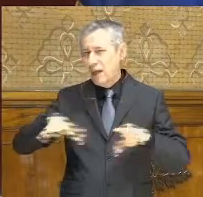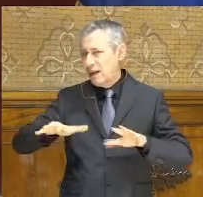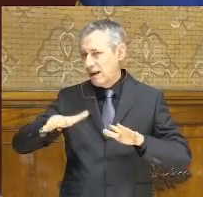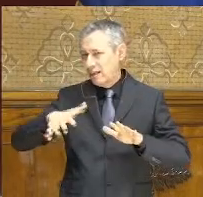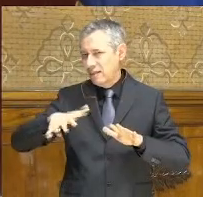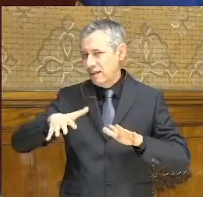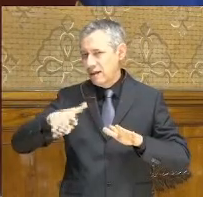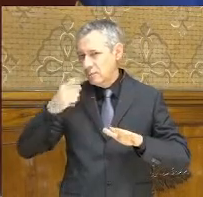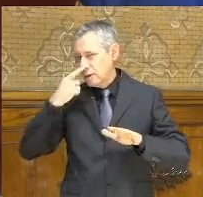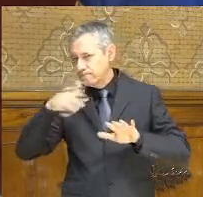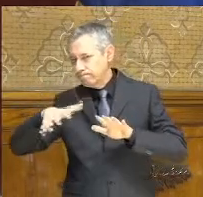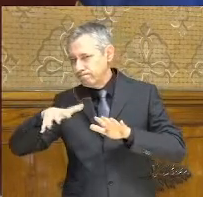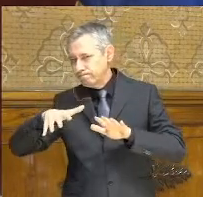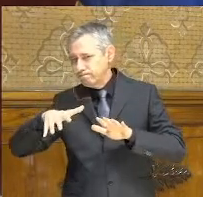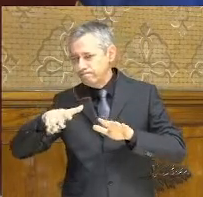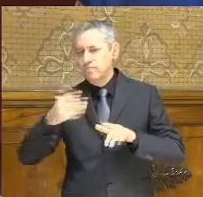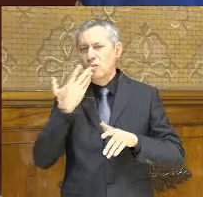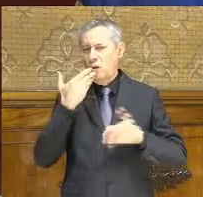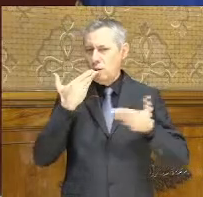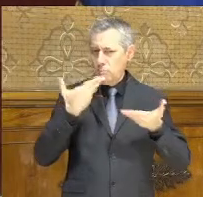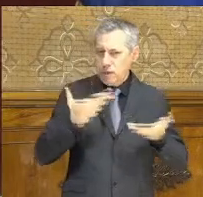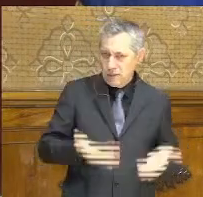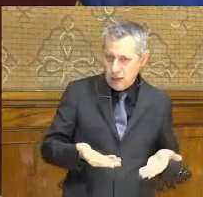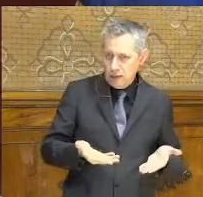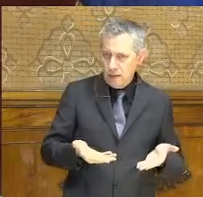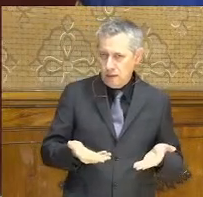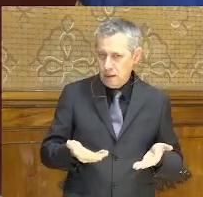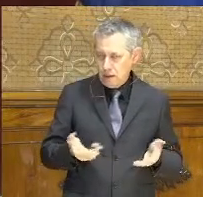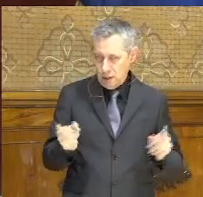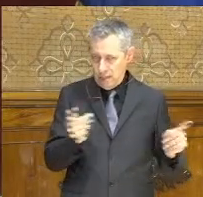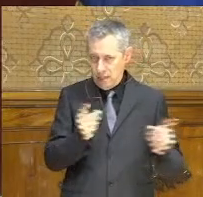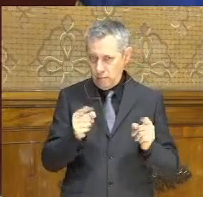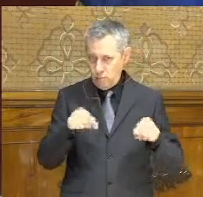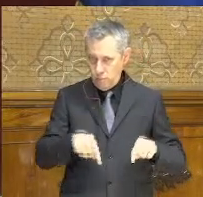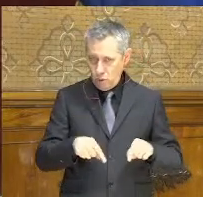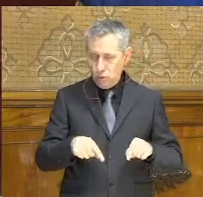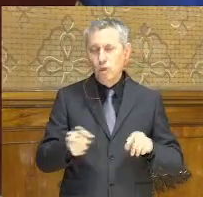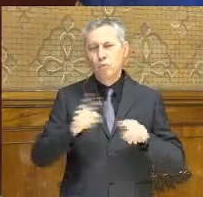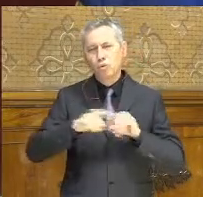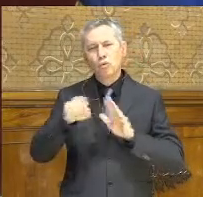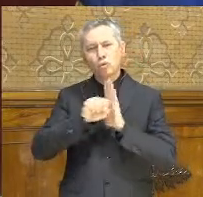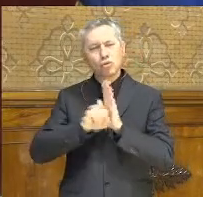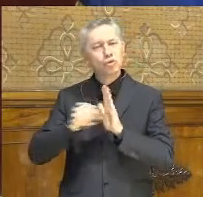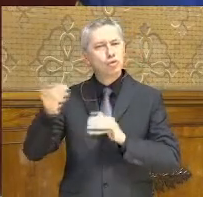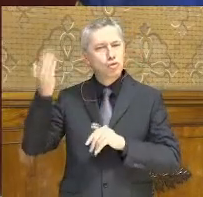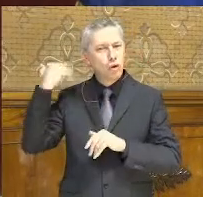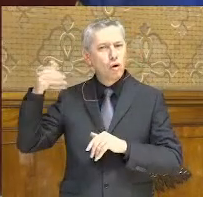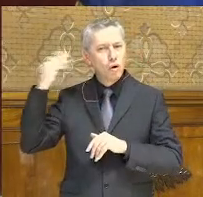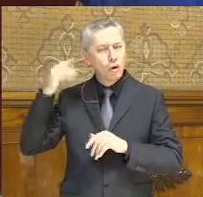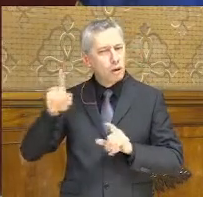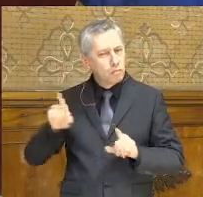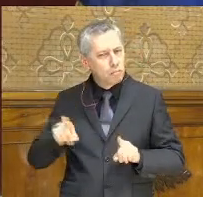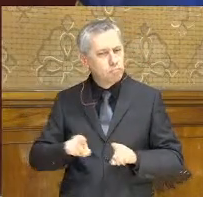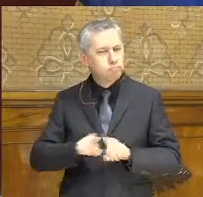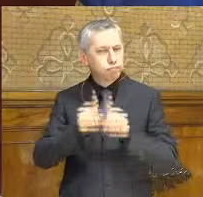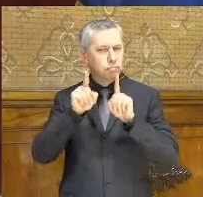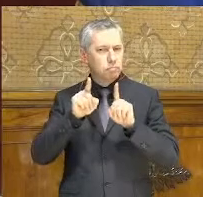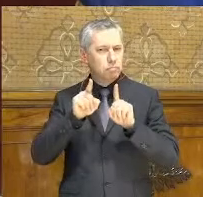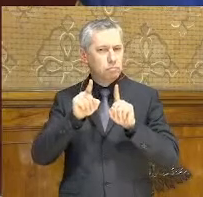their sense of the present day, the contemporary, the temporal presentness of